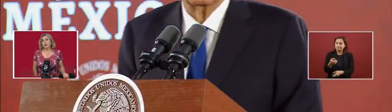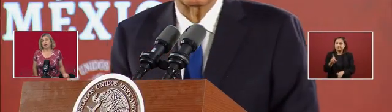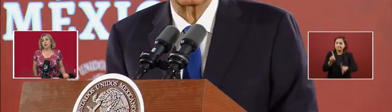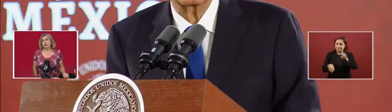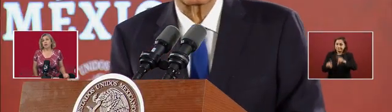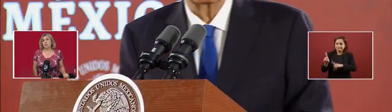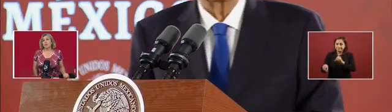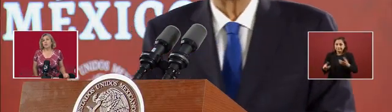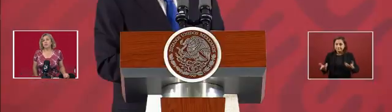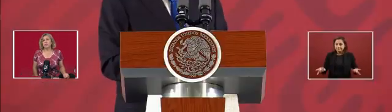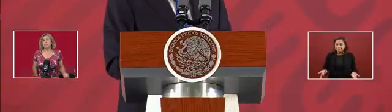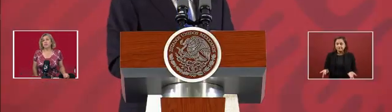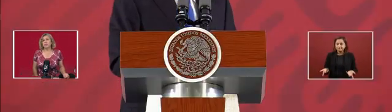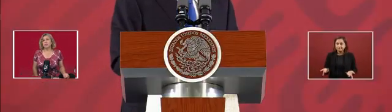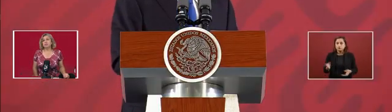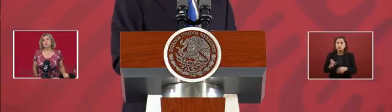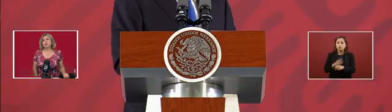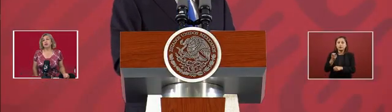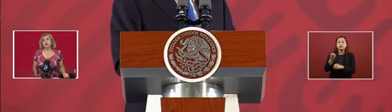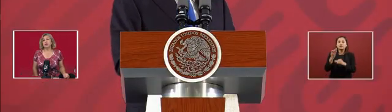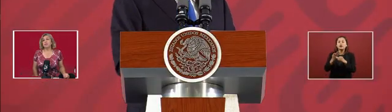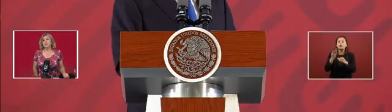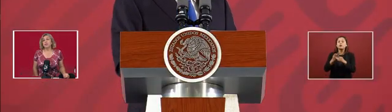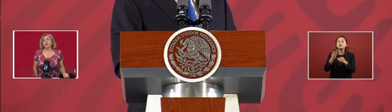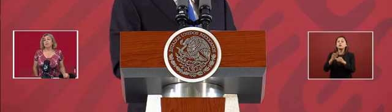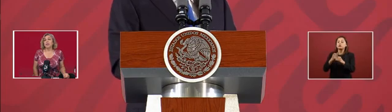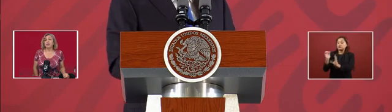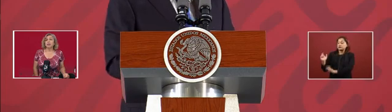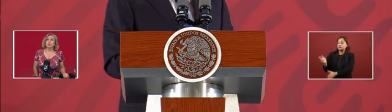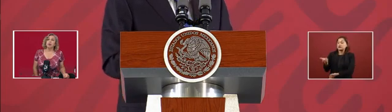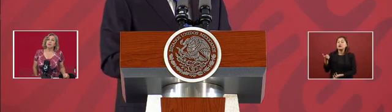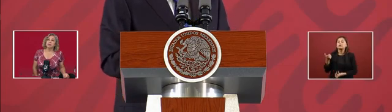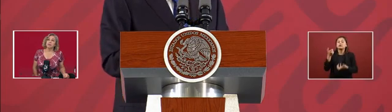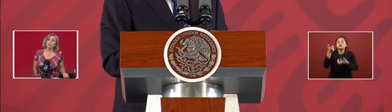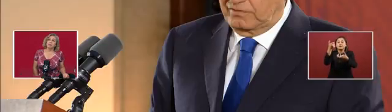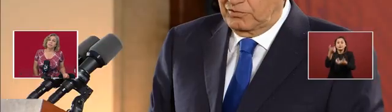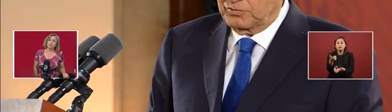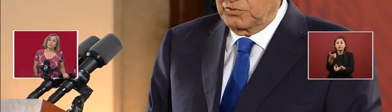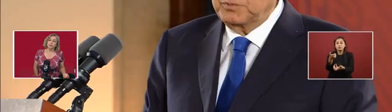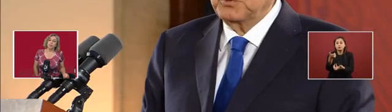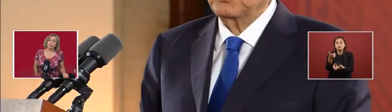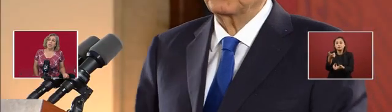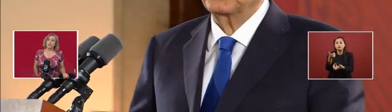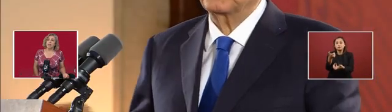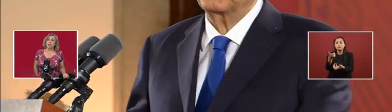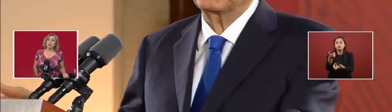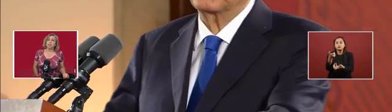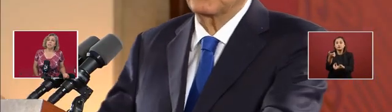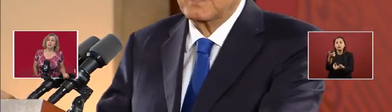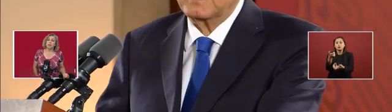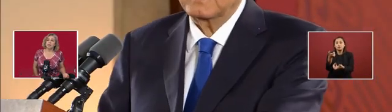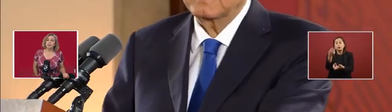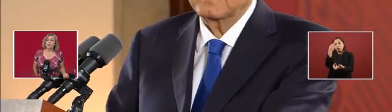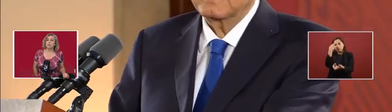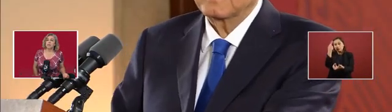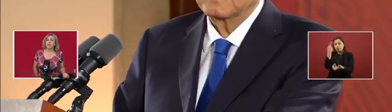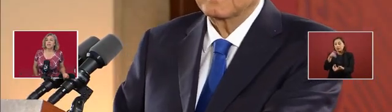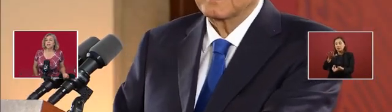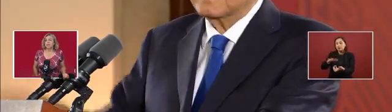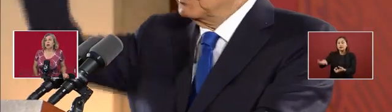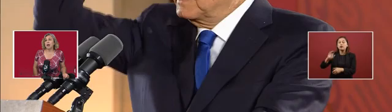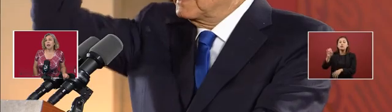como todo, terminará siendo de robots, donde so prácticamente they're parte de la probably going to be infraestructura going to quedaría robots, también en capacidad de and